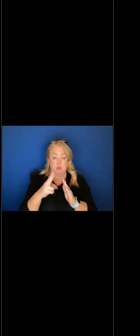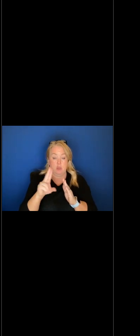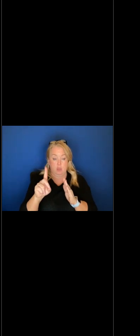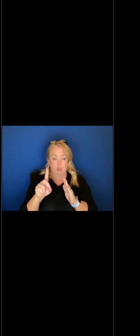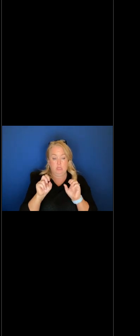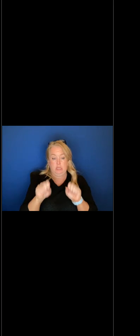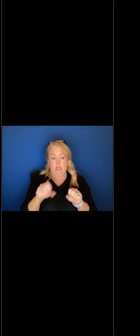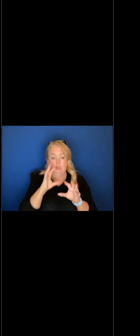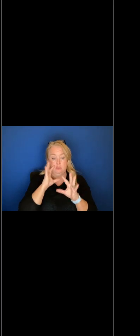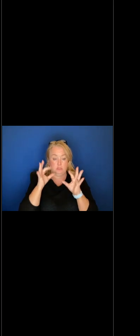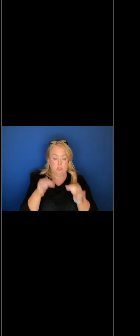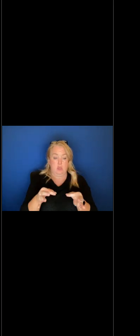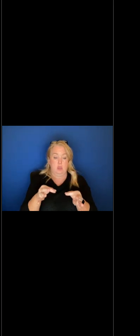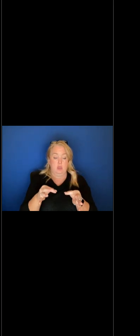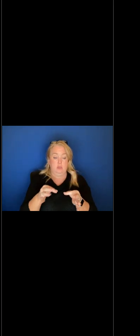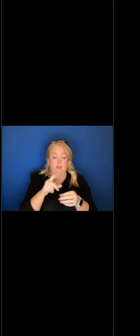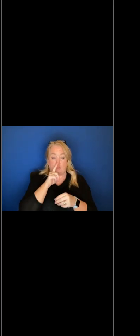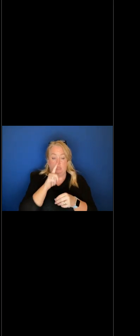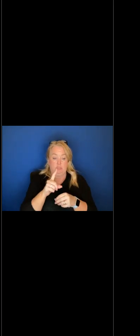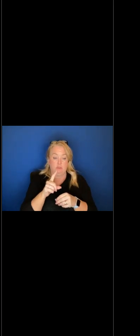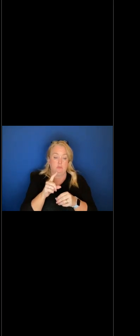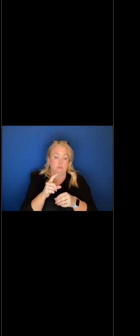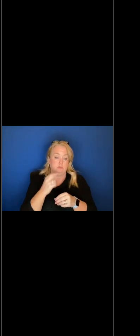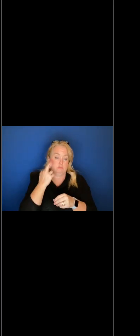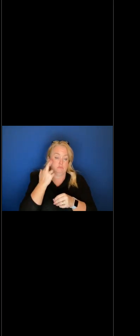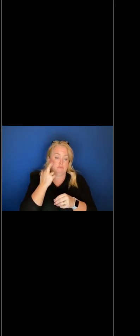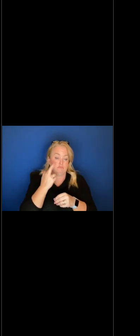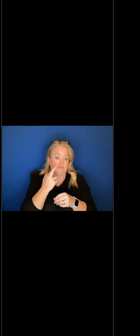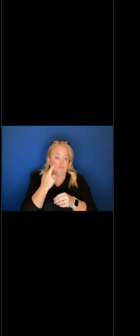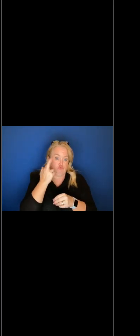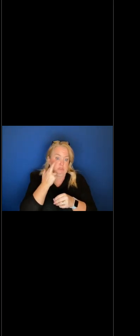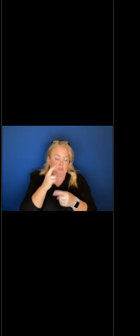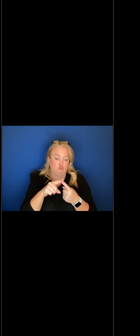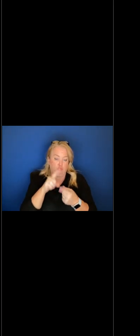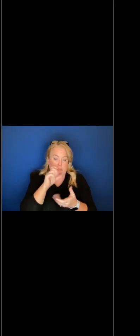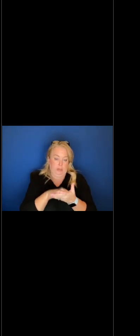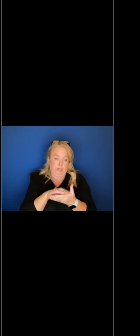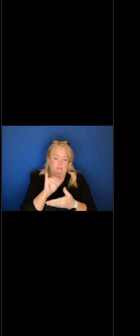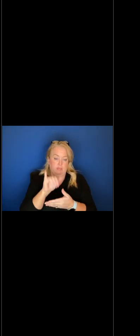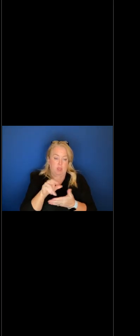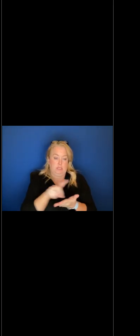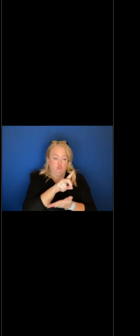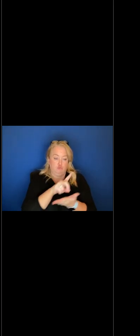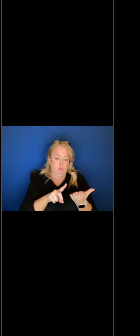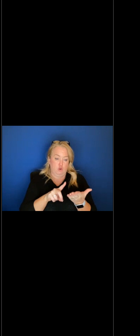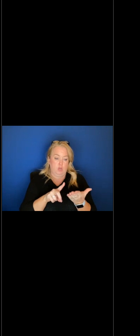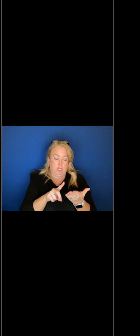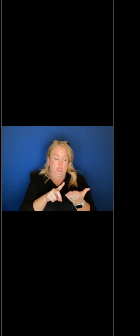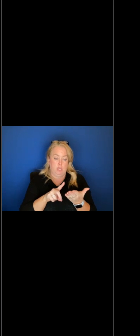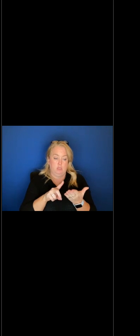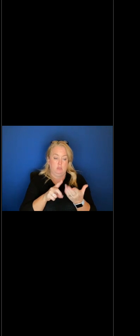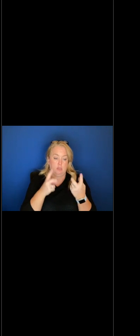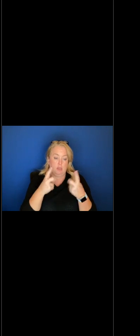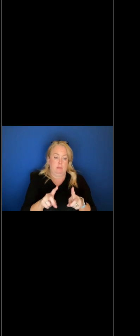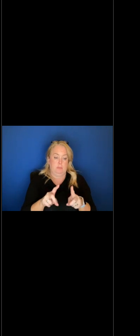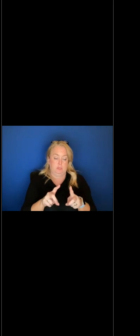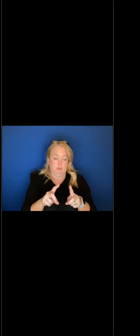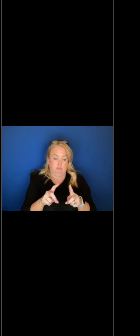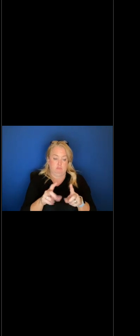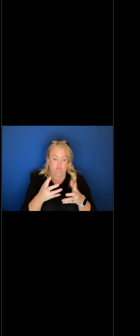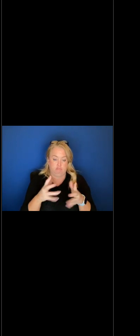determine that there is reasonable cause to believe that a discriminatory housing